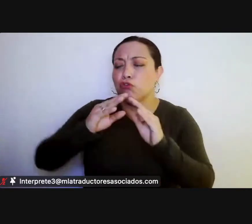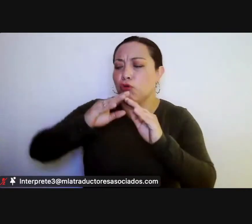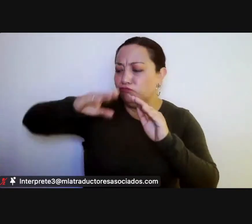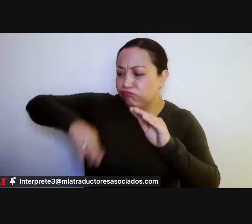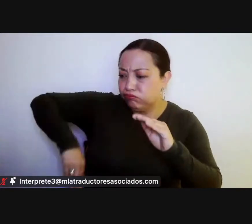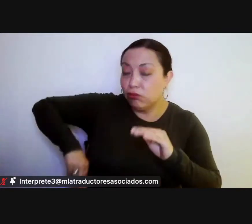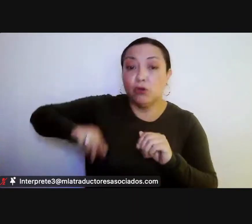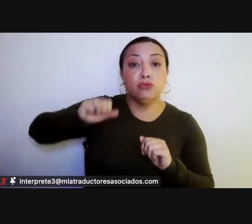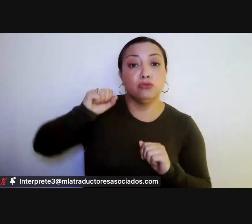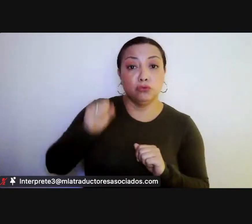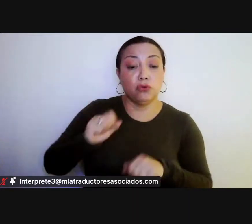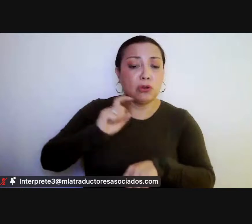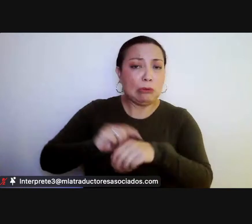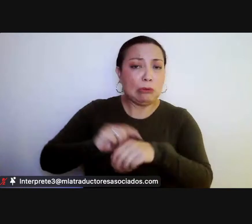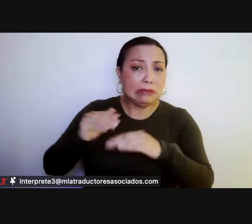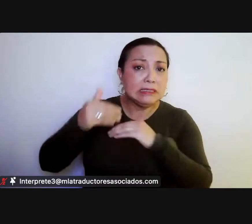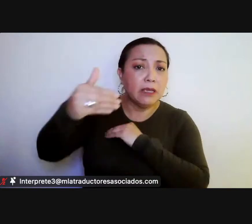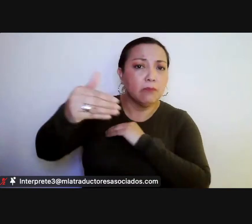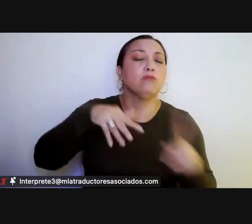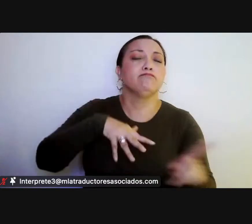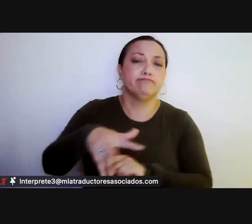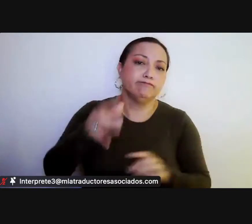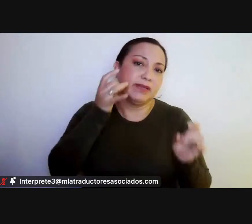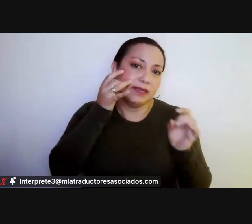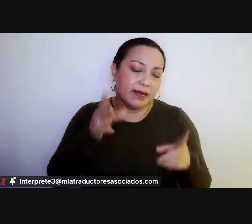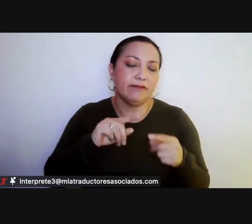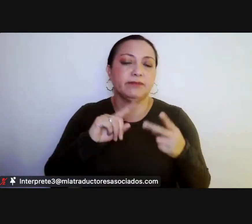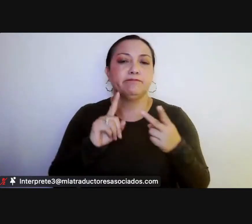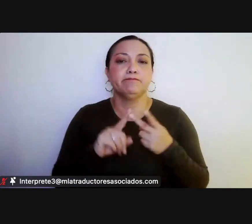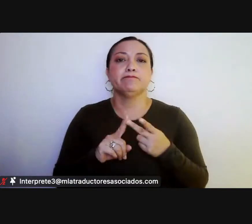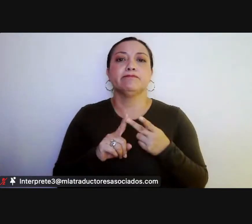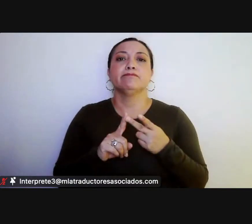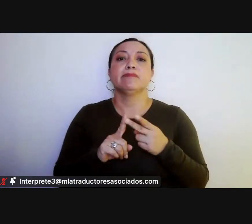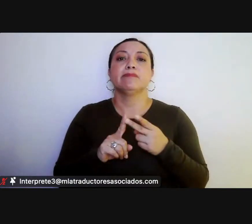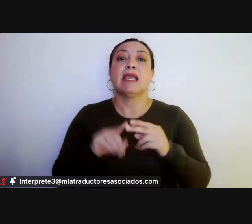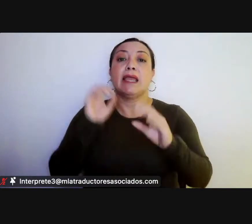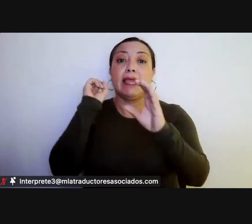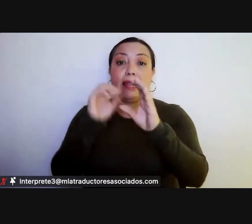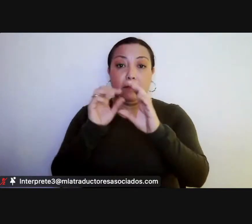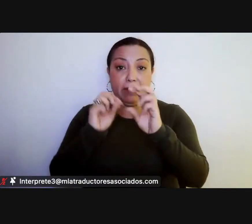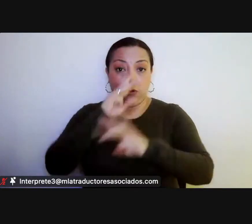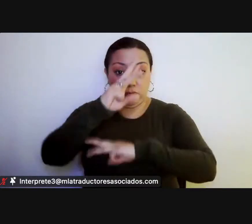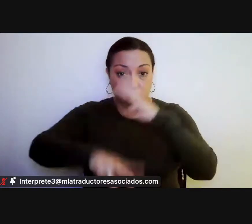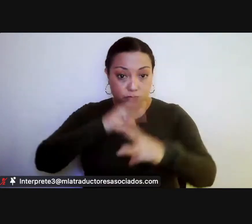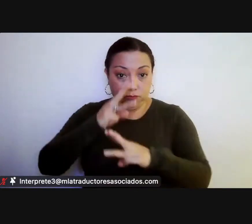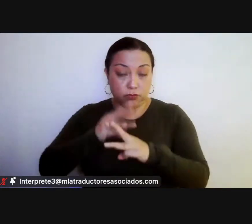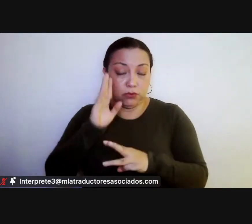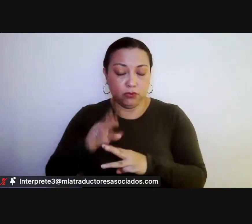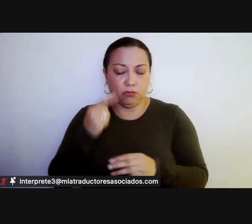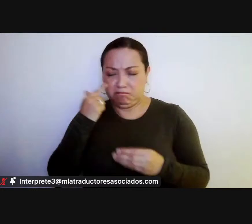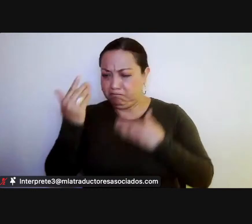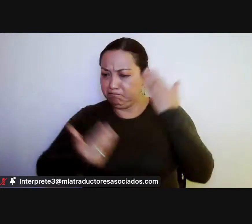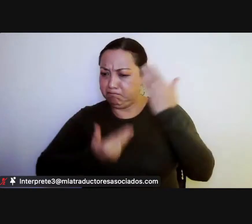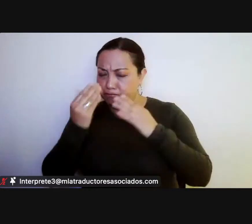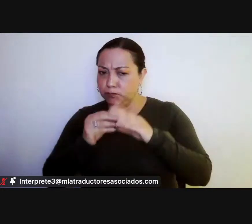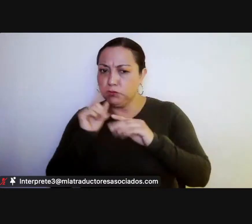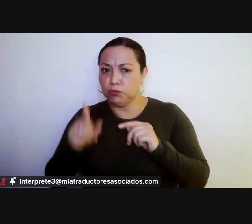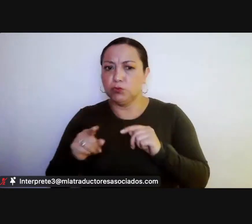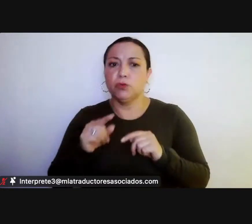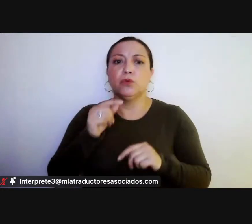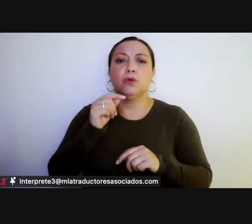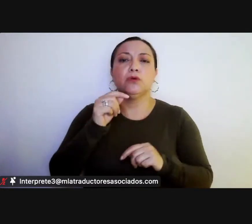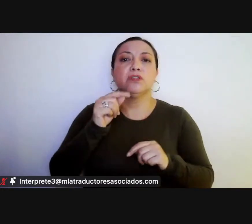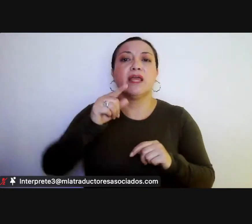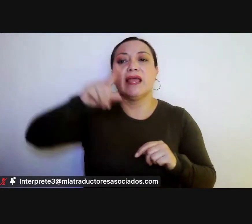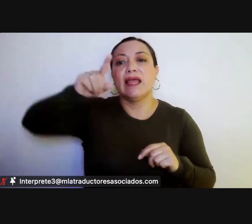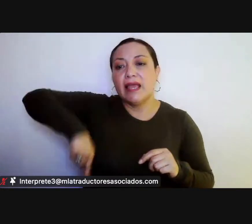very hard situation for education. The World Bank has calculated that as a result of